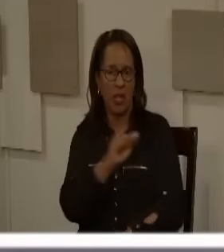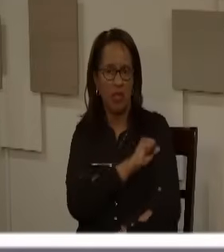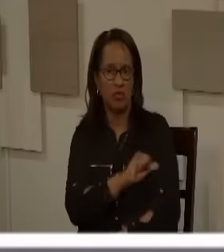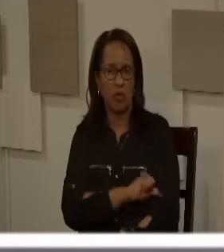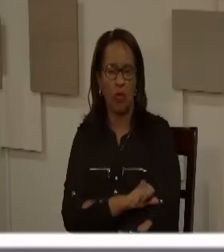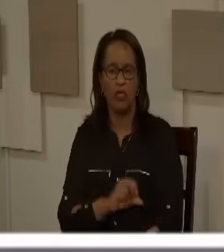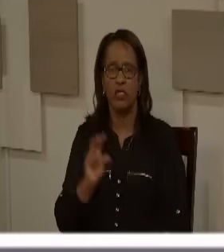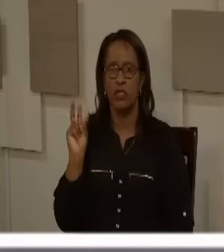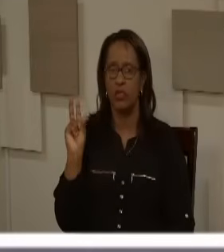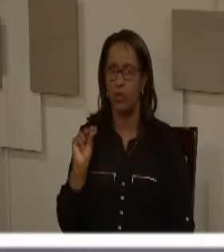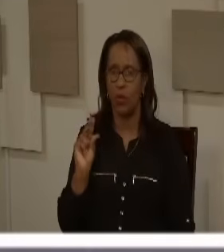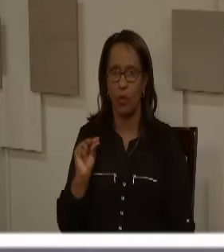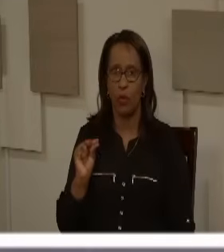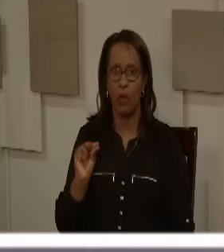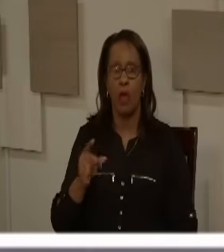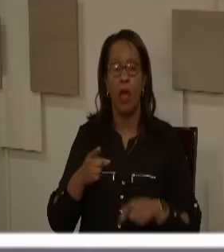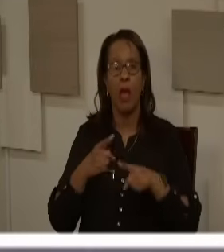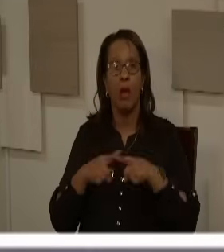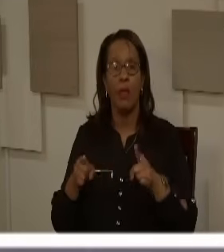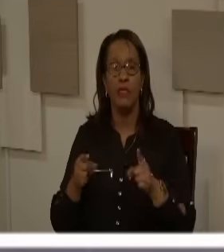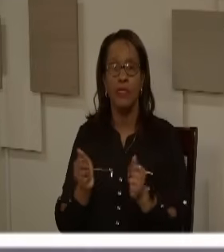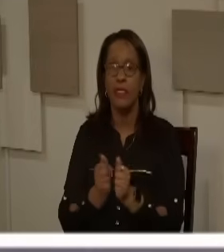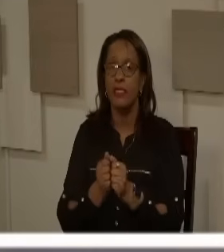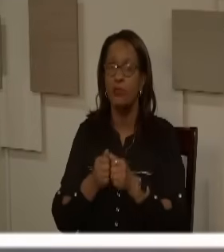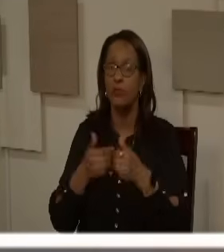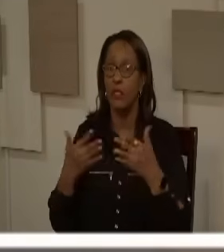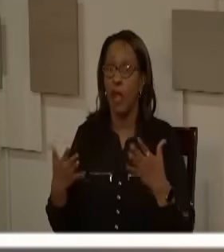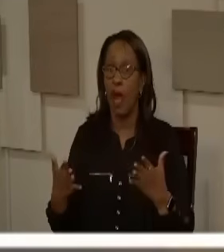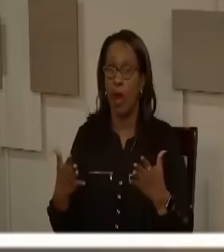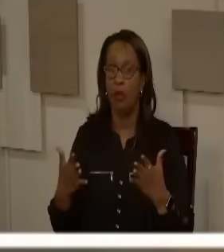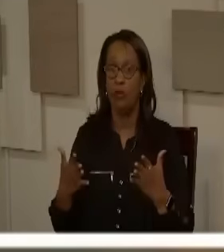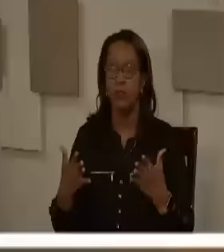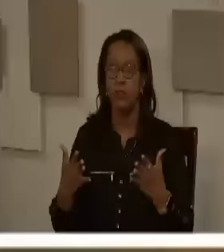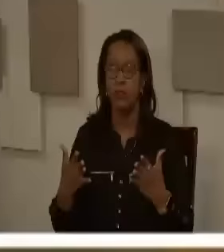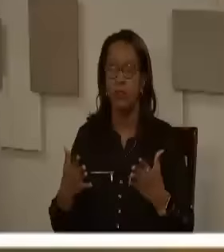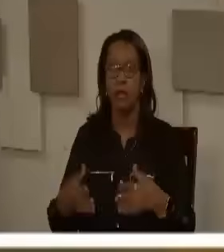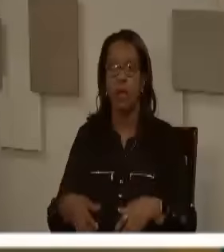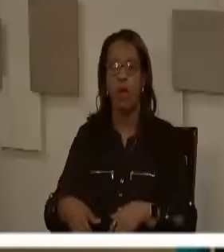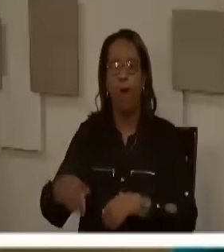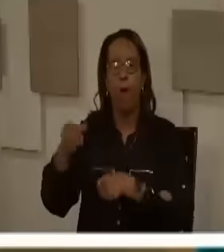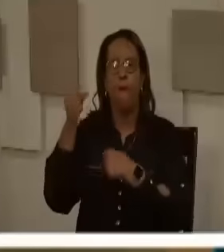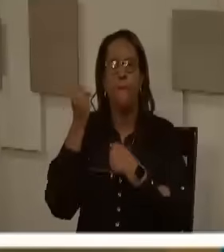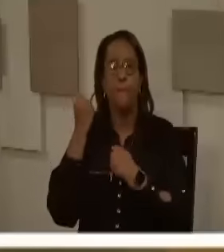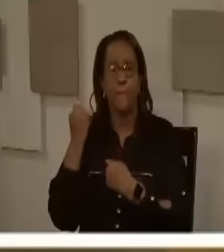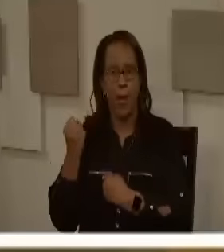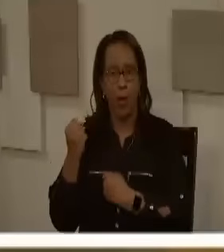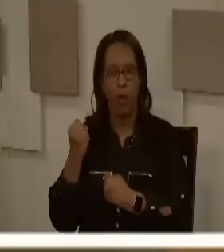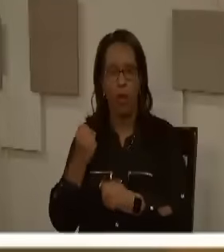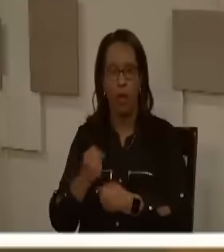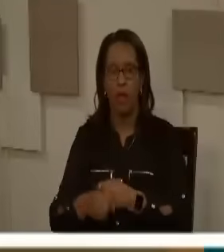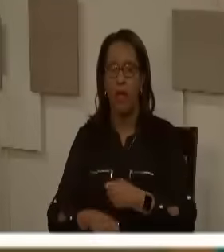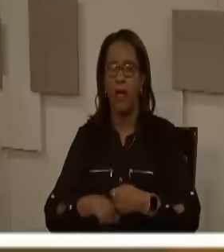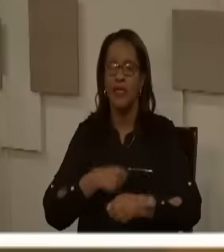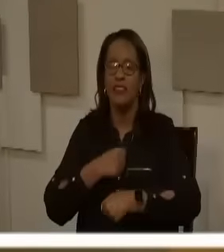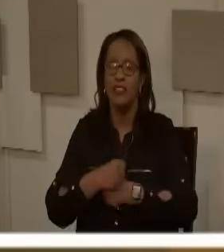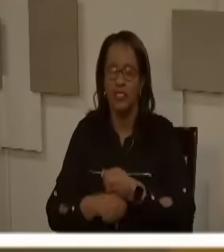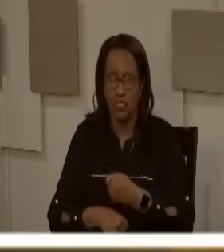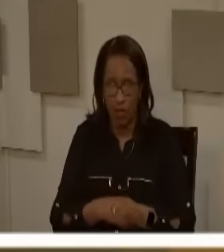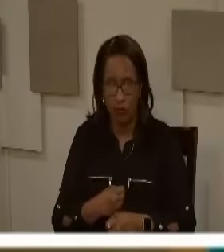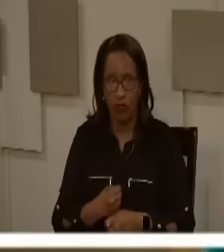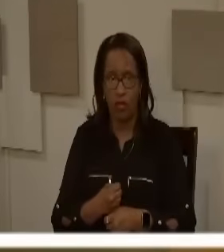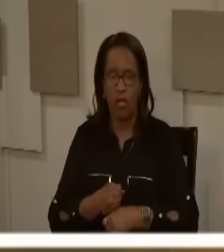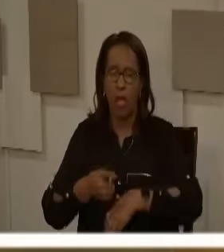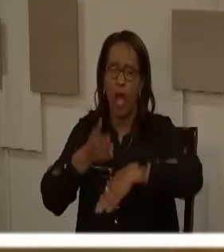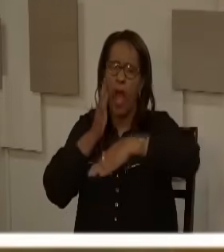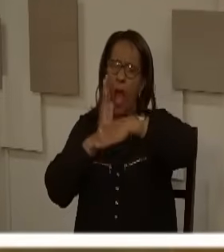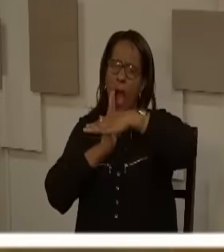a way of powerlessness. It's always a way of suffering. It's always a way of meekness, because the meek will